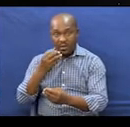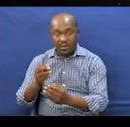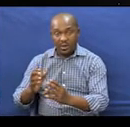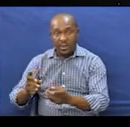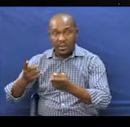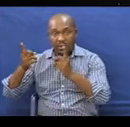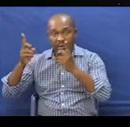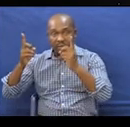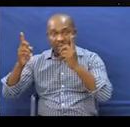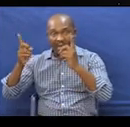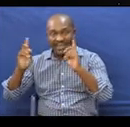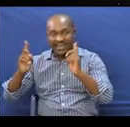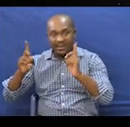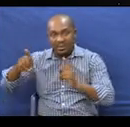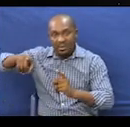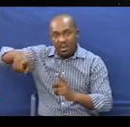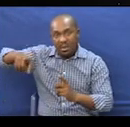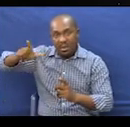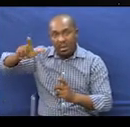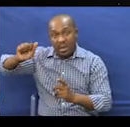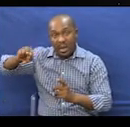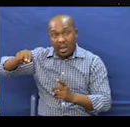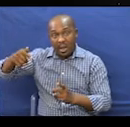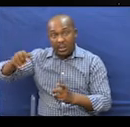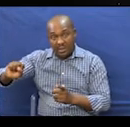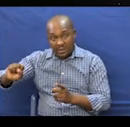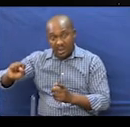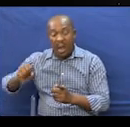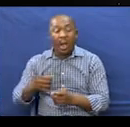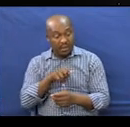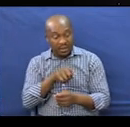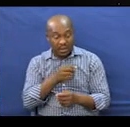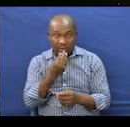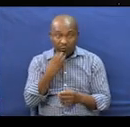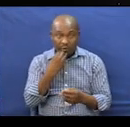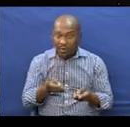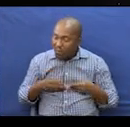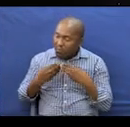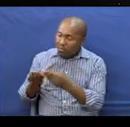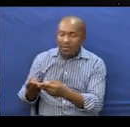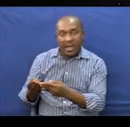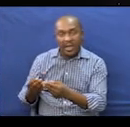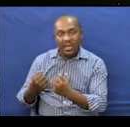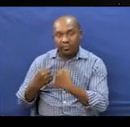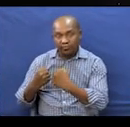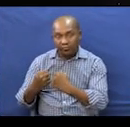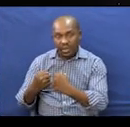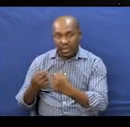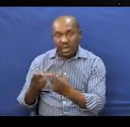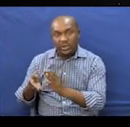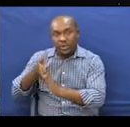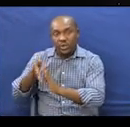instance, in plant, this carbohydrate provides starch, which act as a source of what?